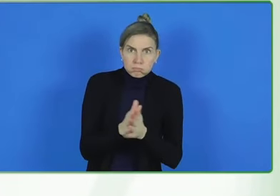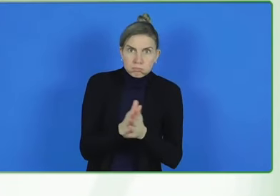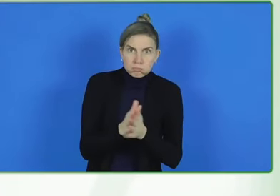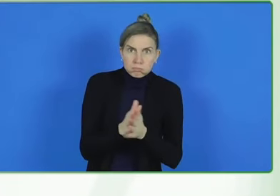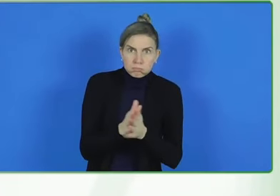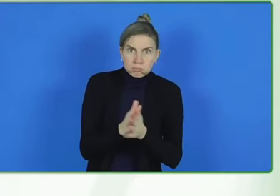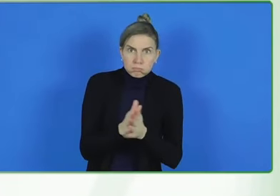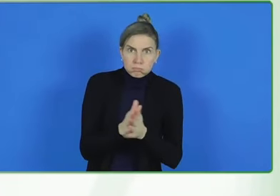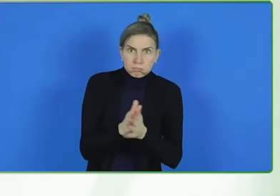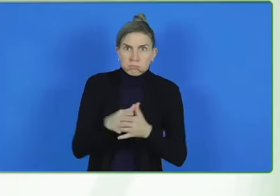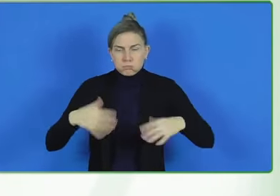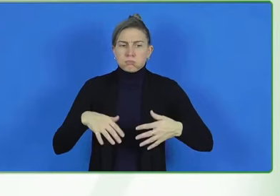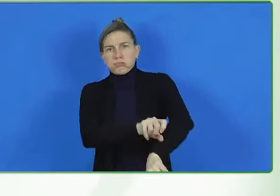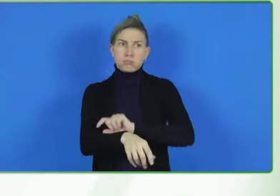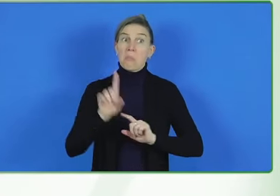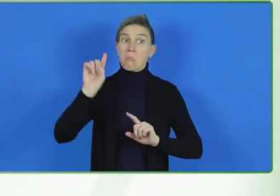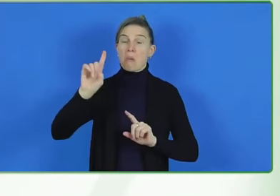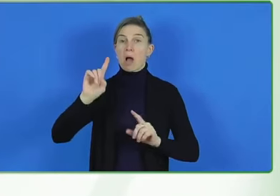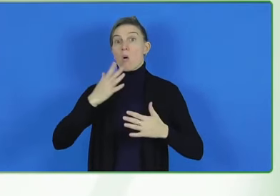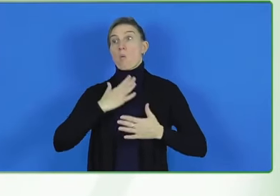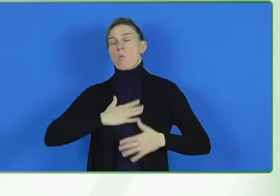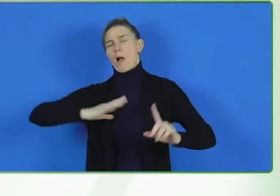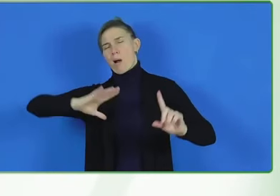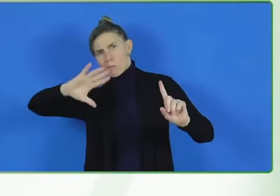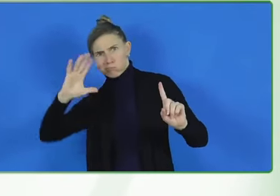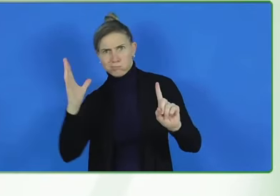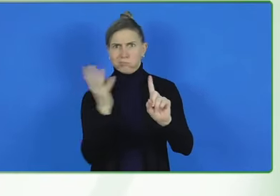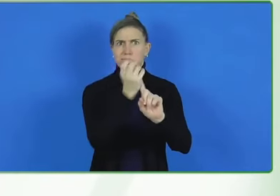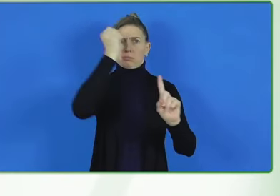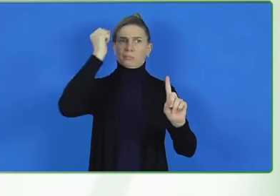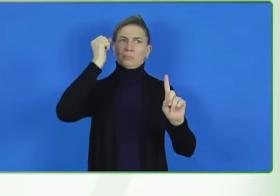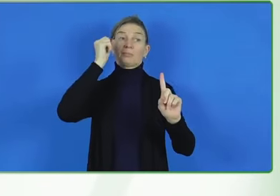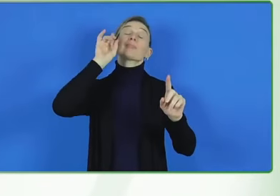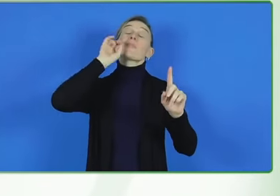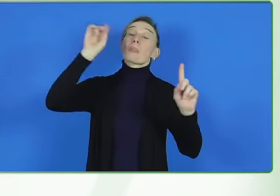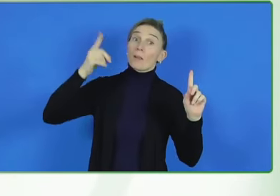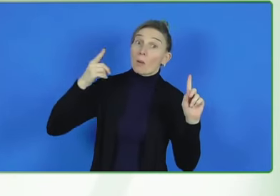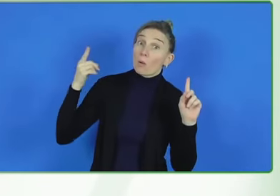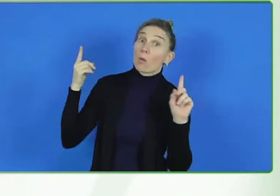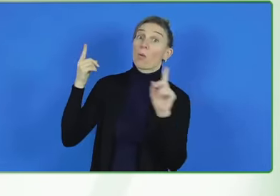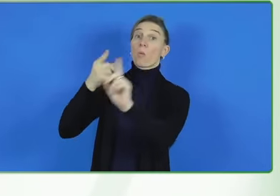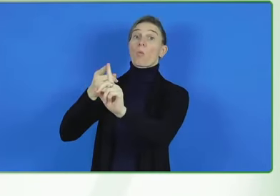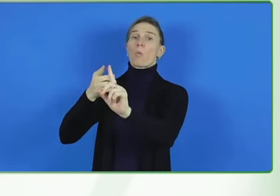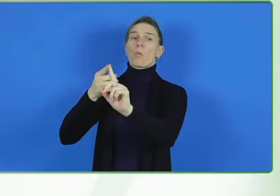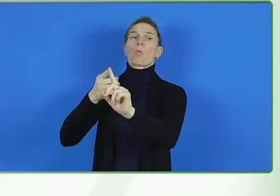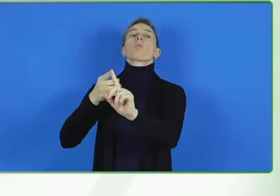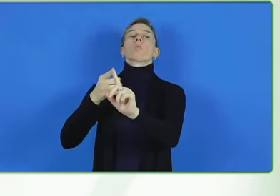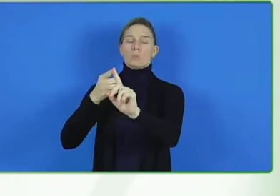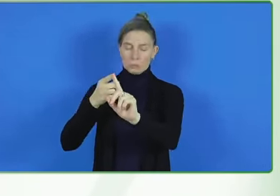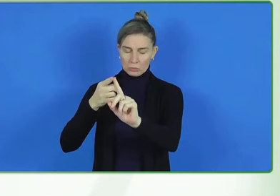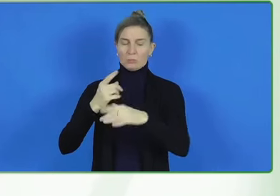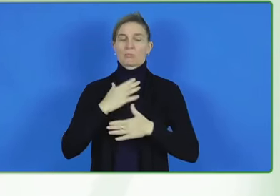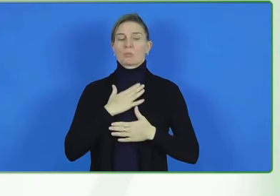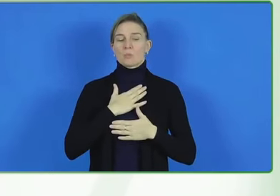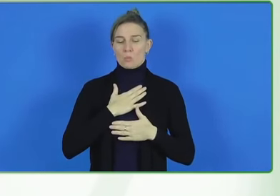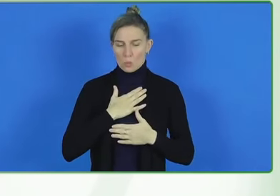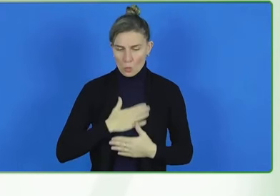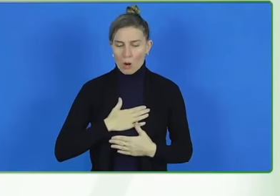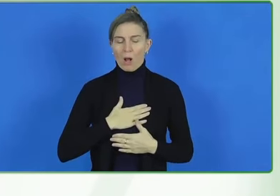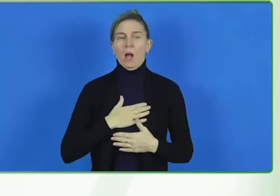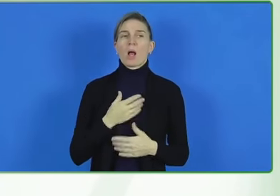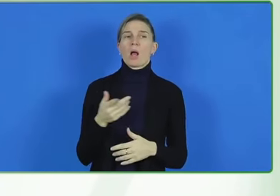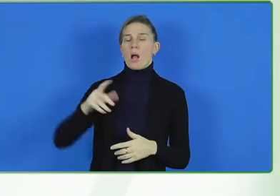to get and achieve the goals to become a more accessible